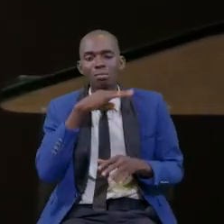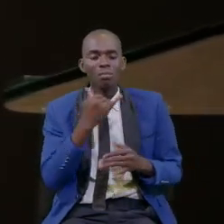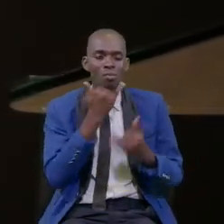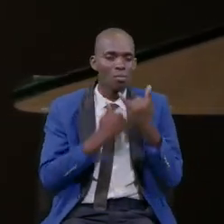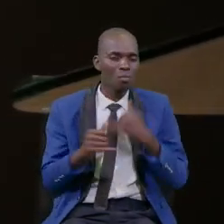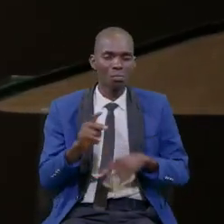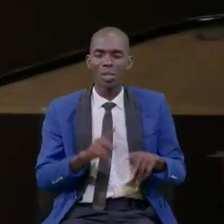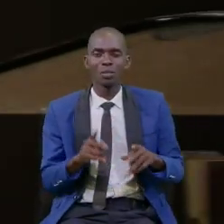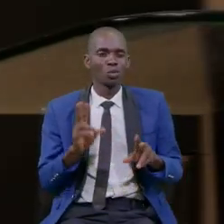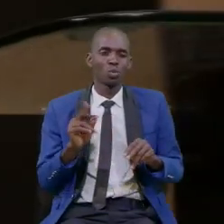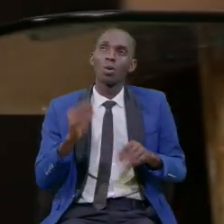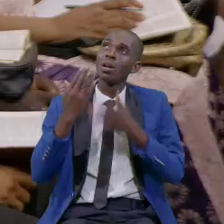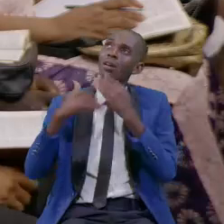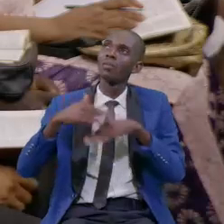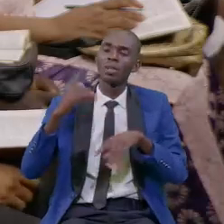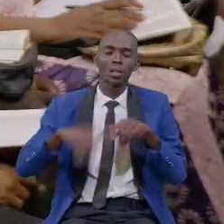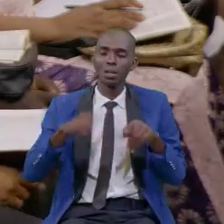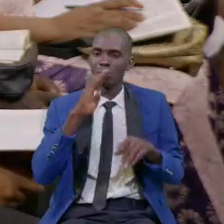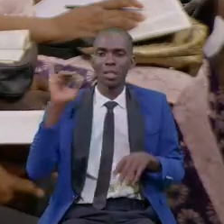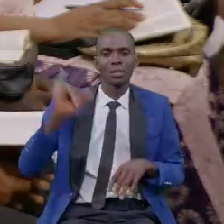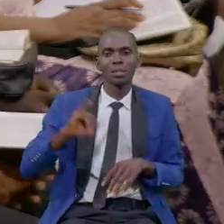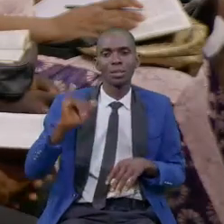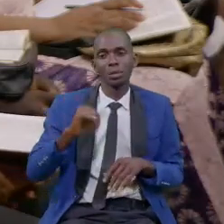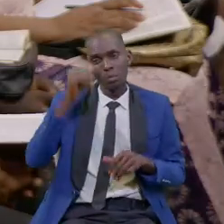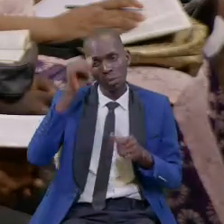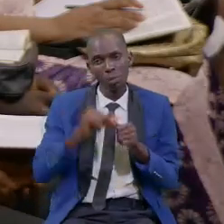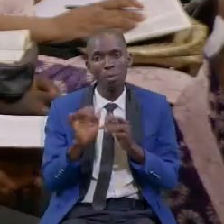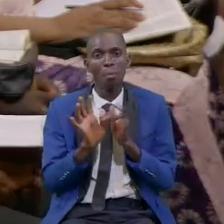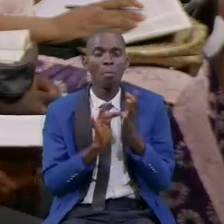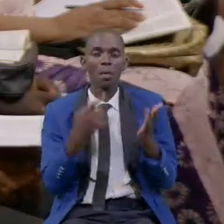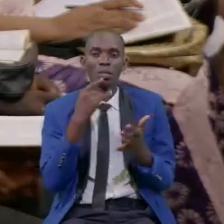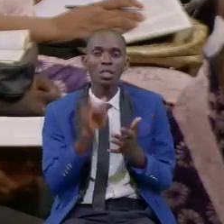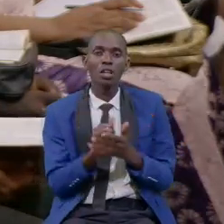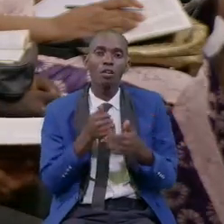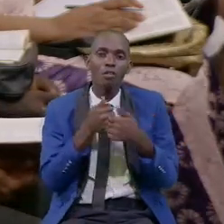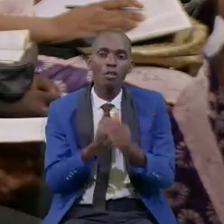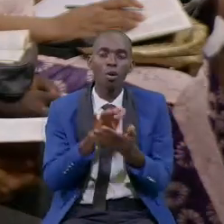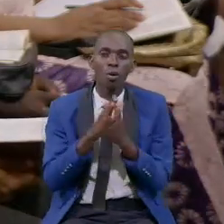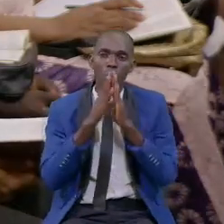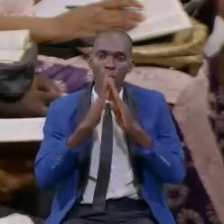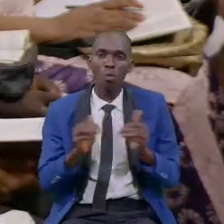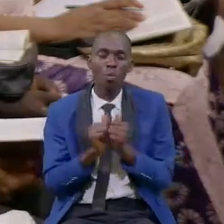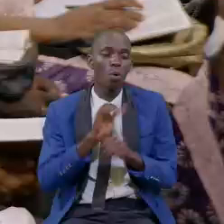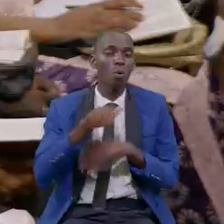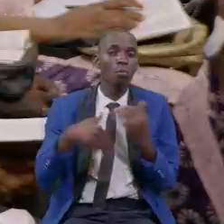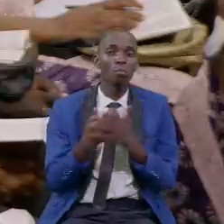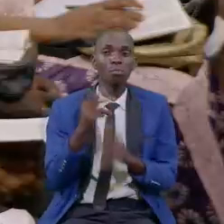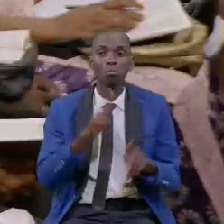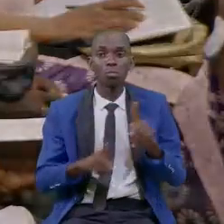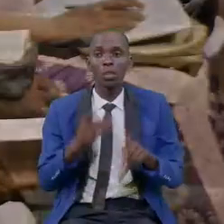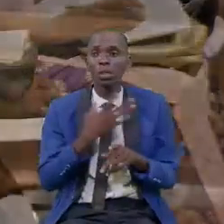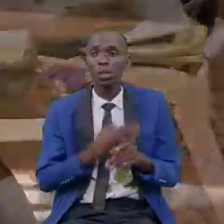they cannot, because it says, follow peace with all men and holiness, without which no